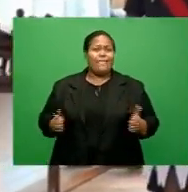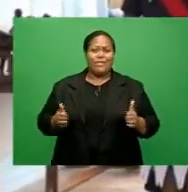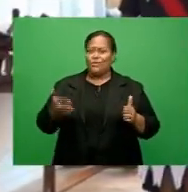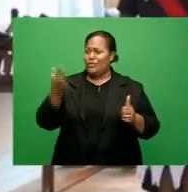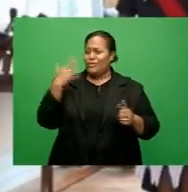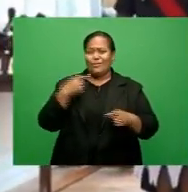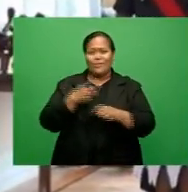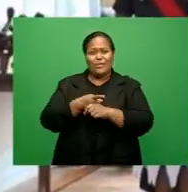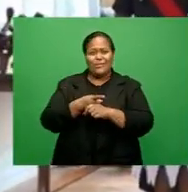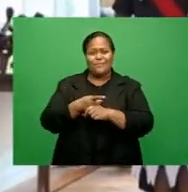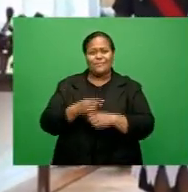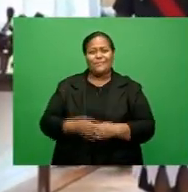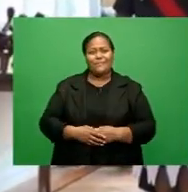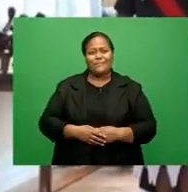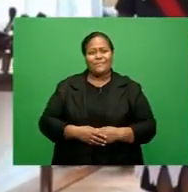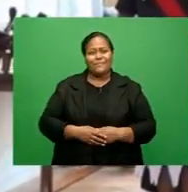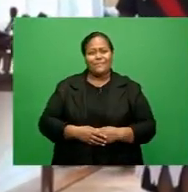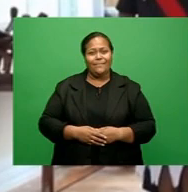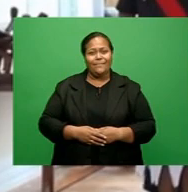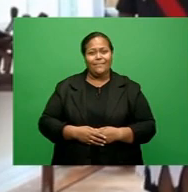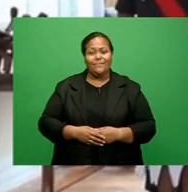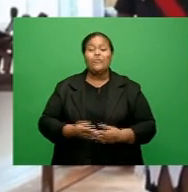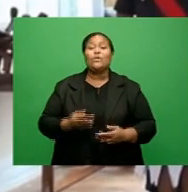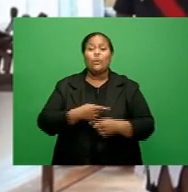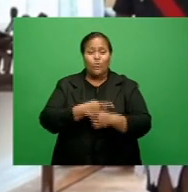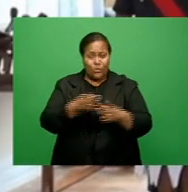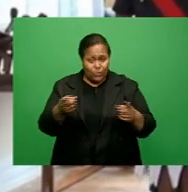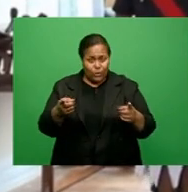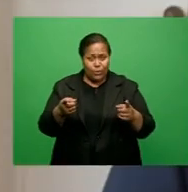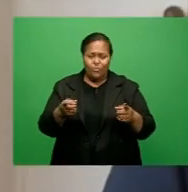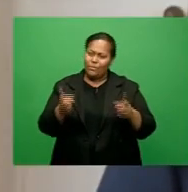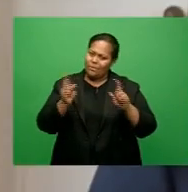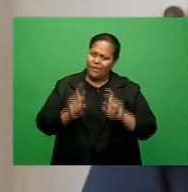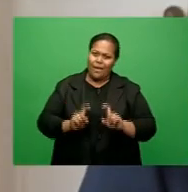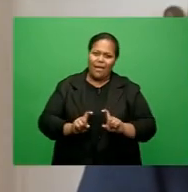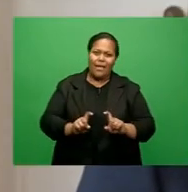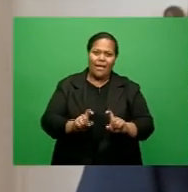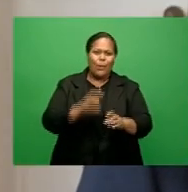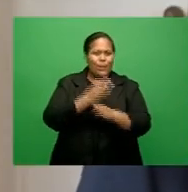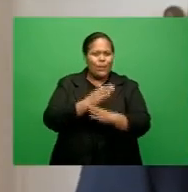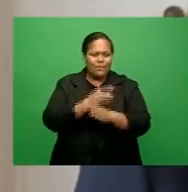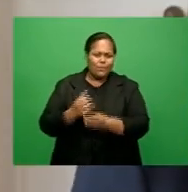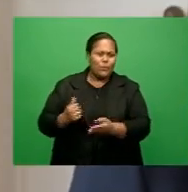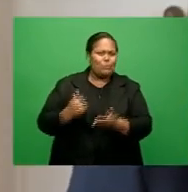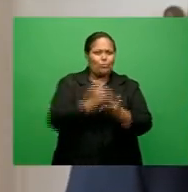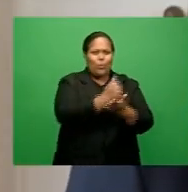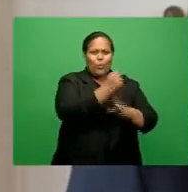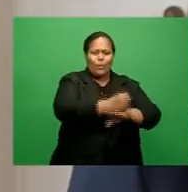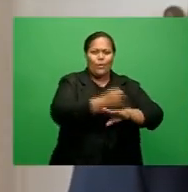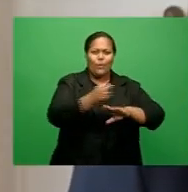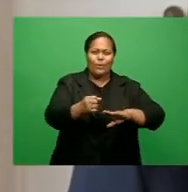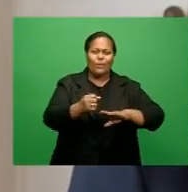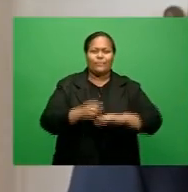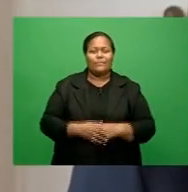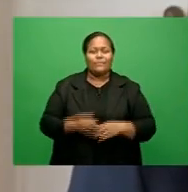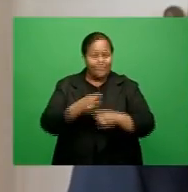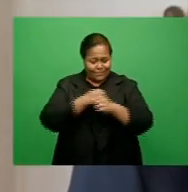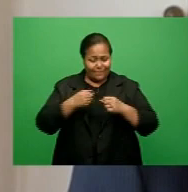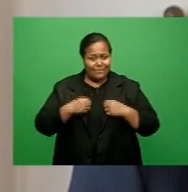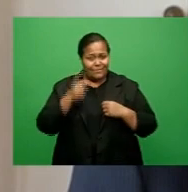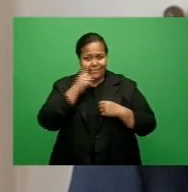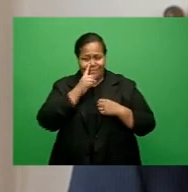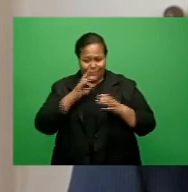week, you have remained resolute and steadfast in supporting government and our people to